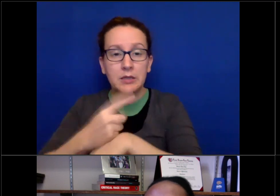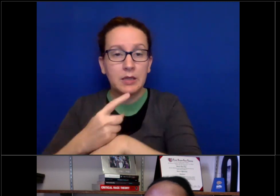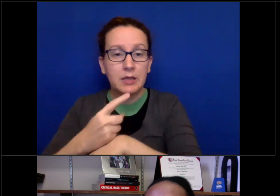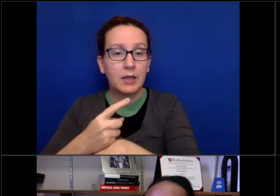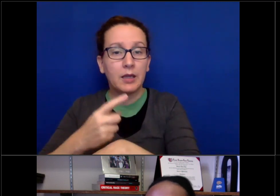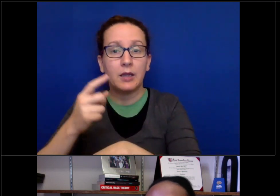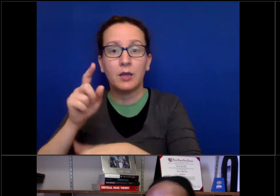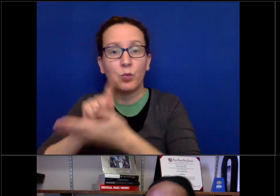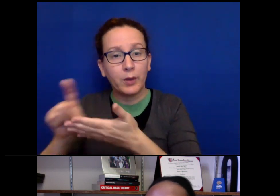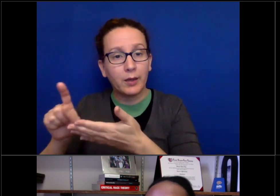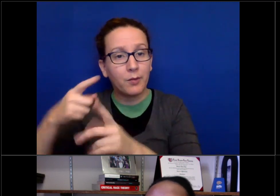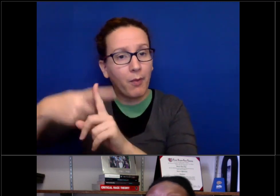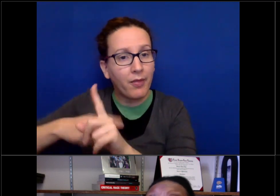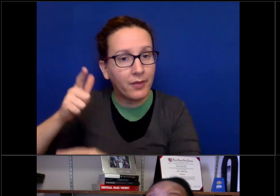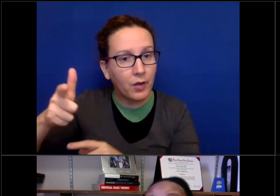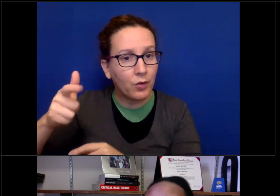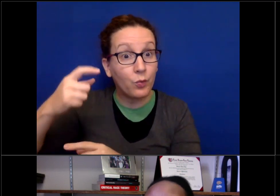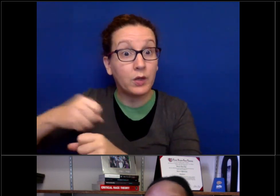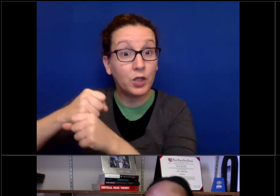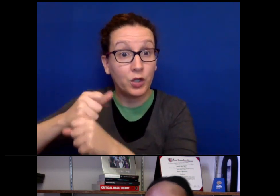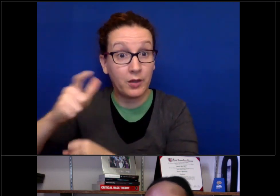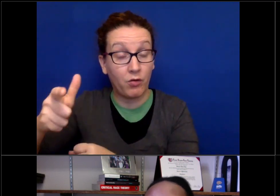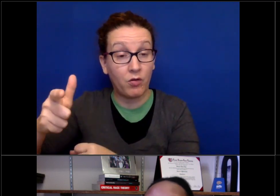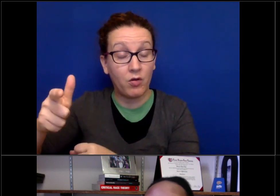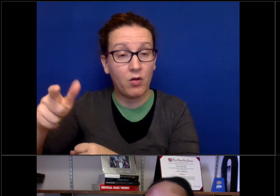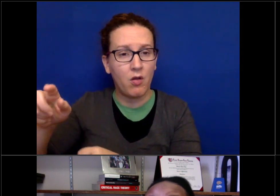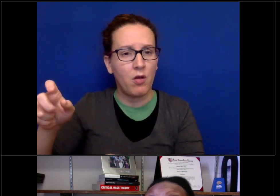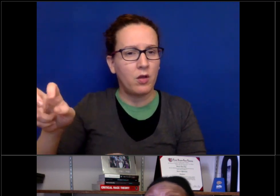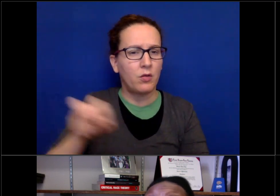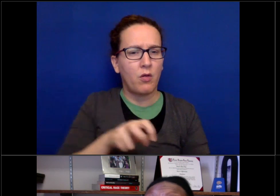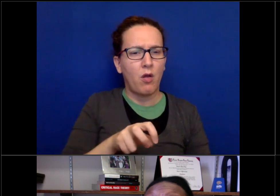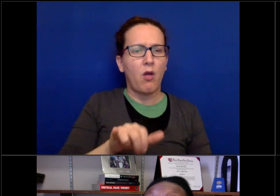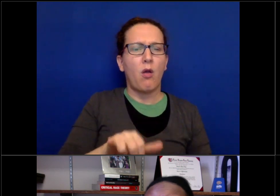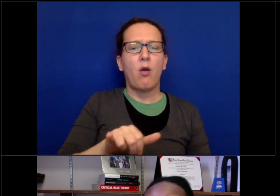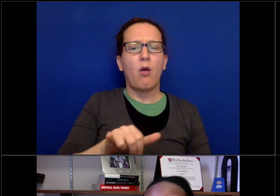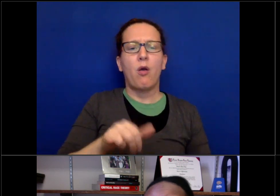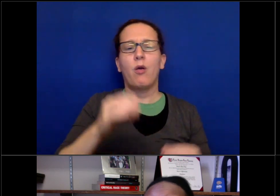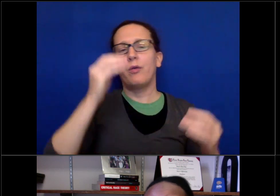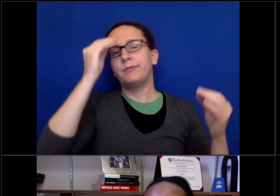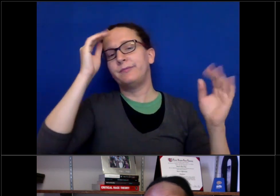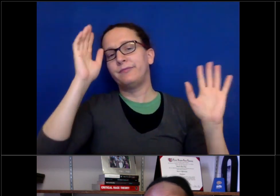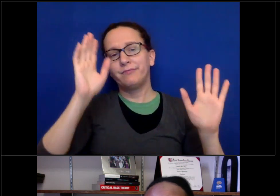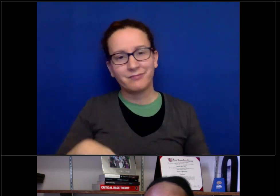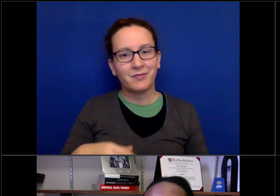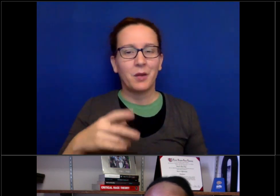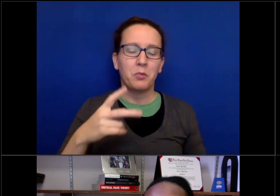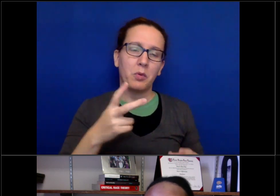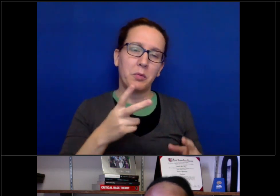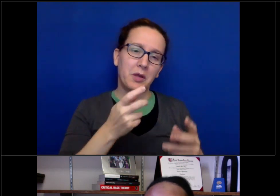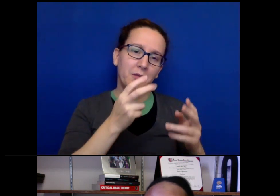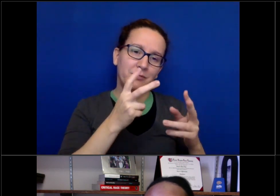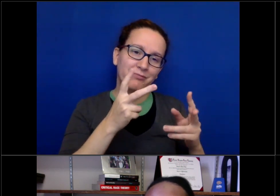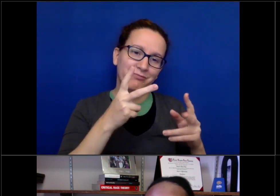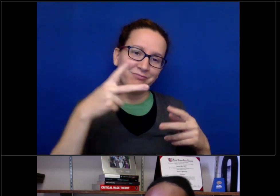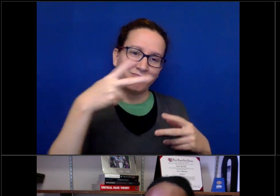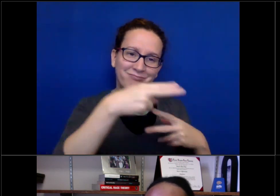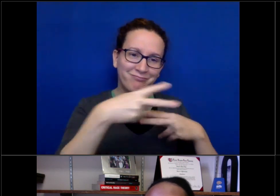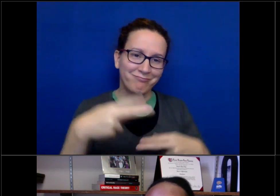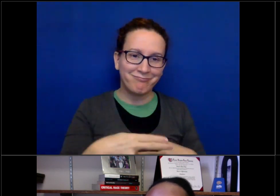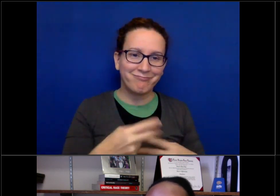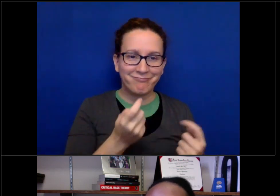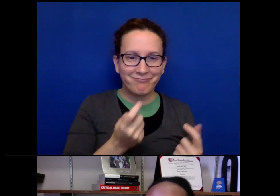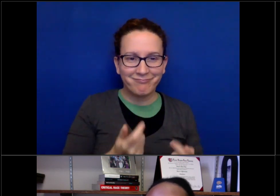a week, or even a month, or even a year later. You see, what was I thinking? And then you would probably chop off what you wrote, maybe save it somewhere else